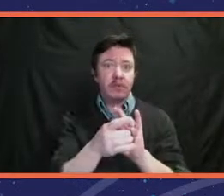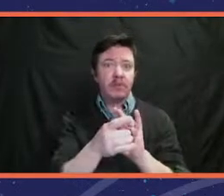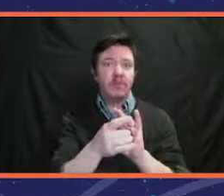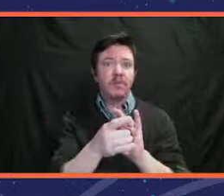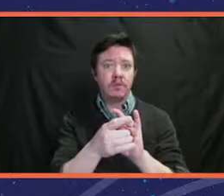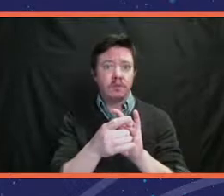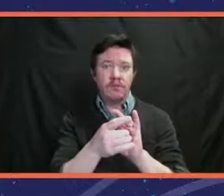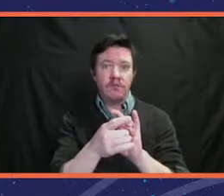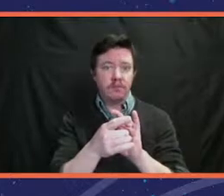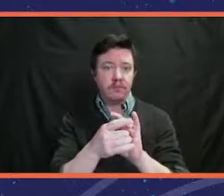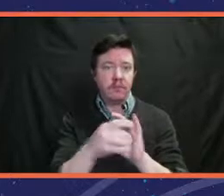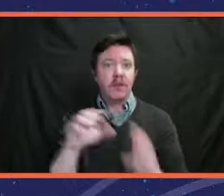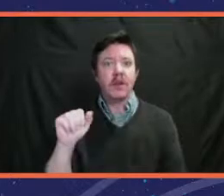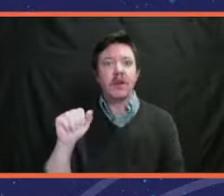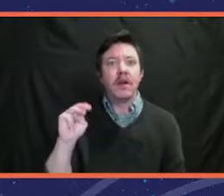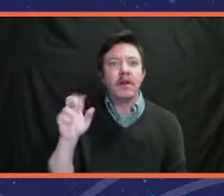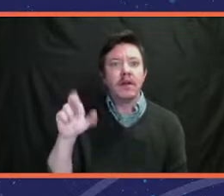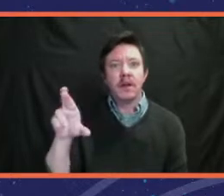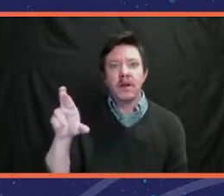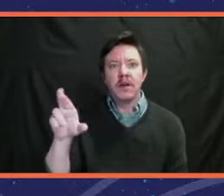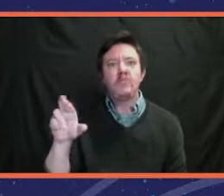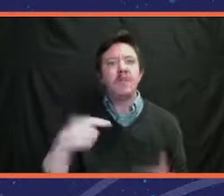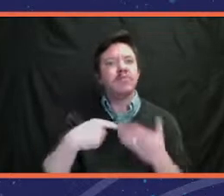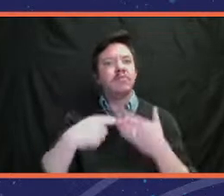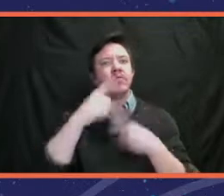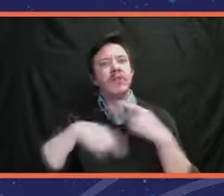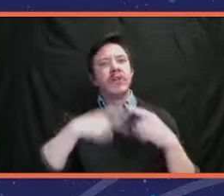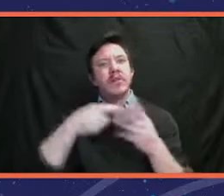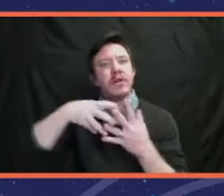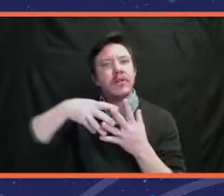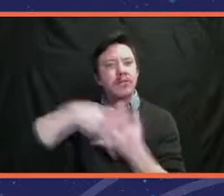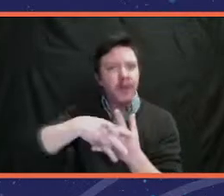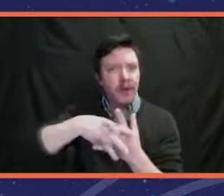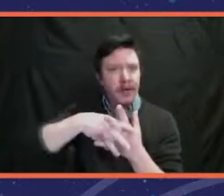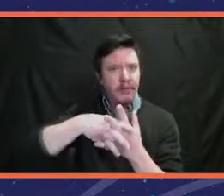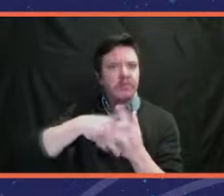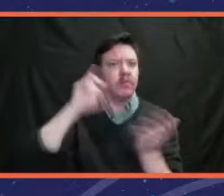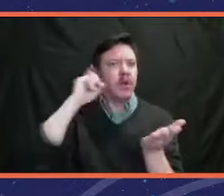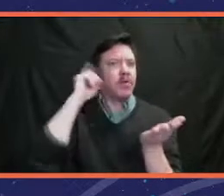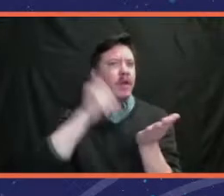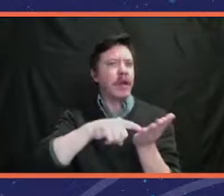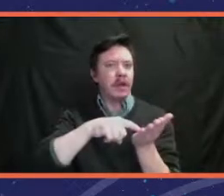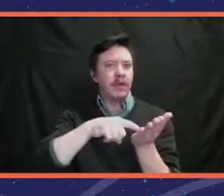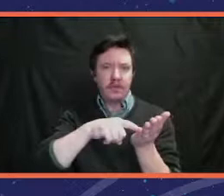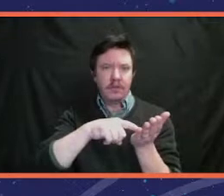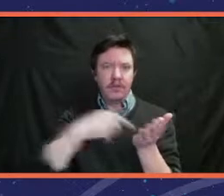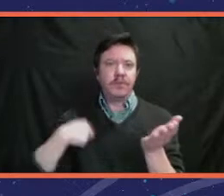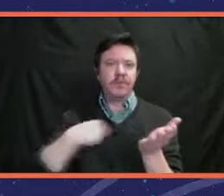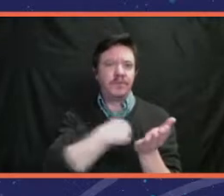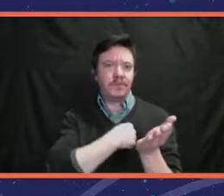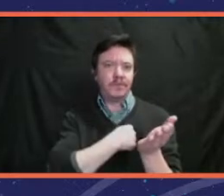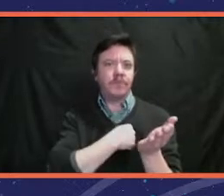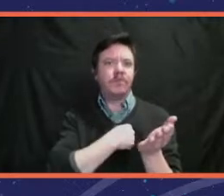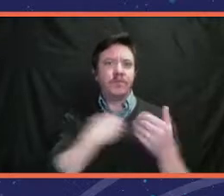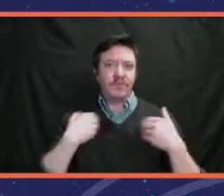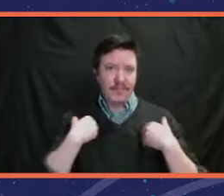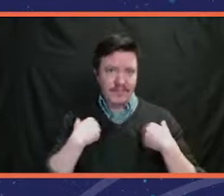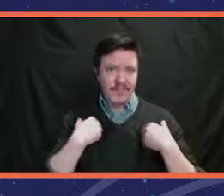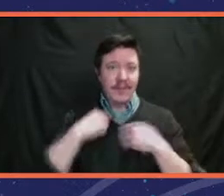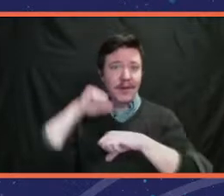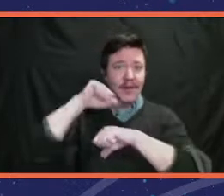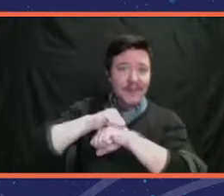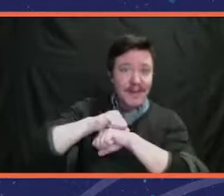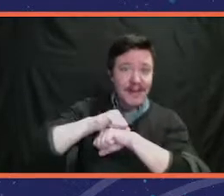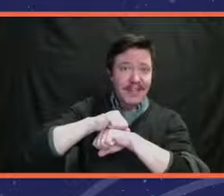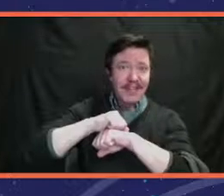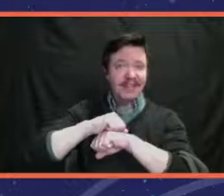Amir was talking about grounding, like recognizing that we are of rocks, we come from rocks, we're gonna go back to being